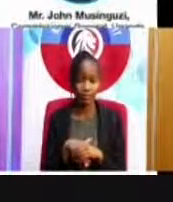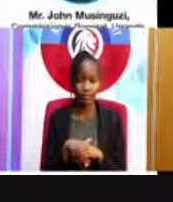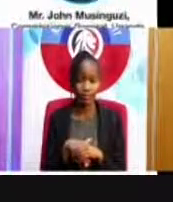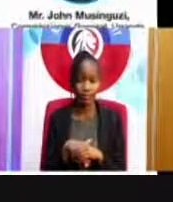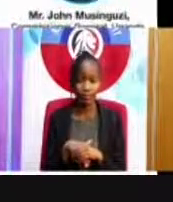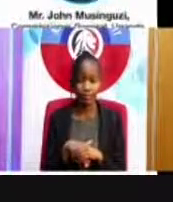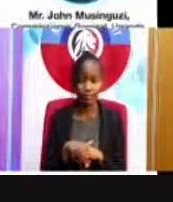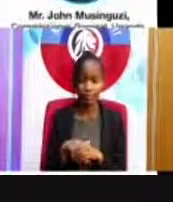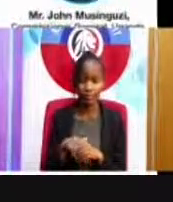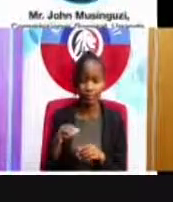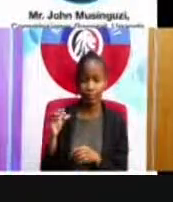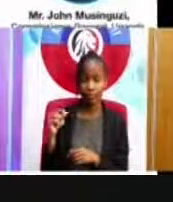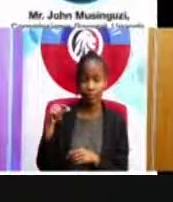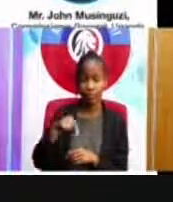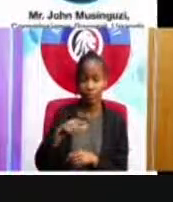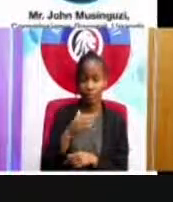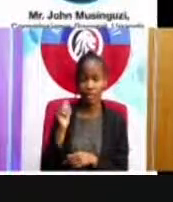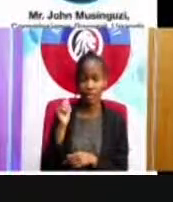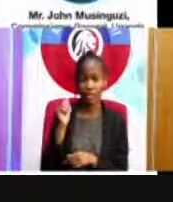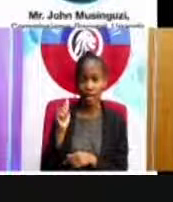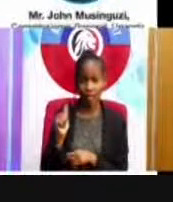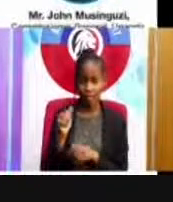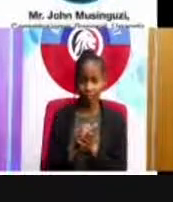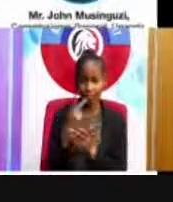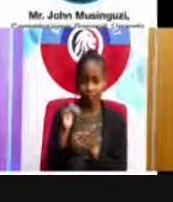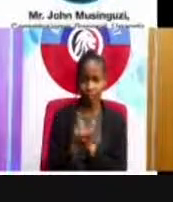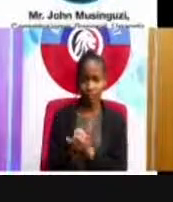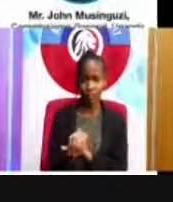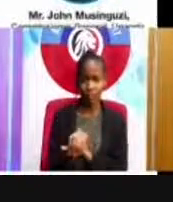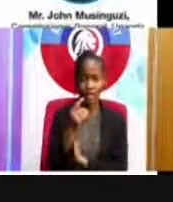saw, yes, that asks about